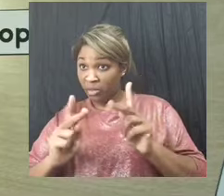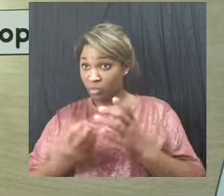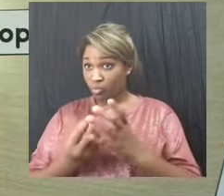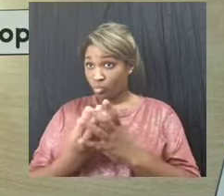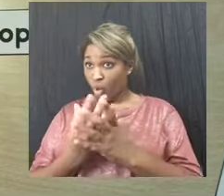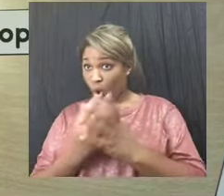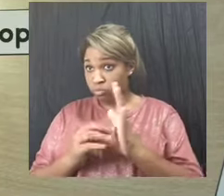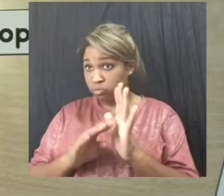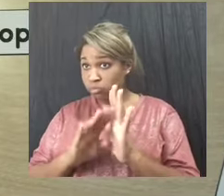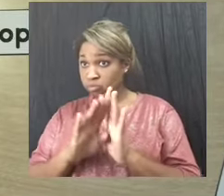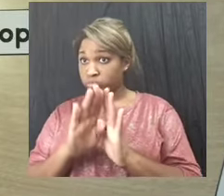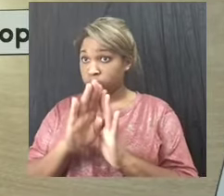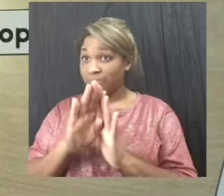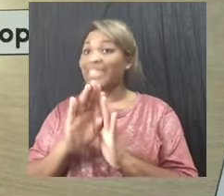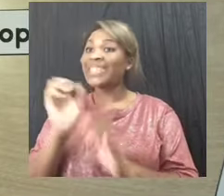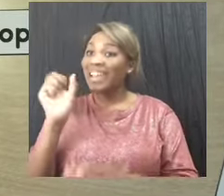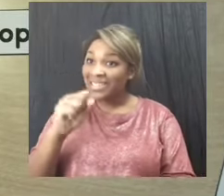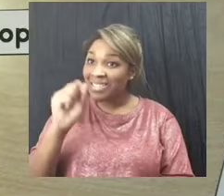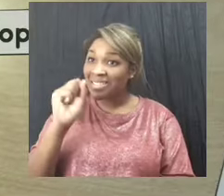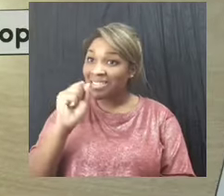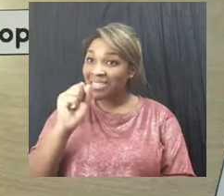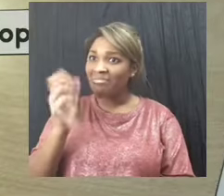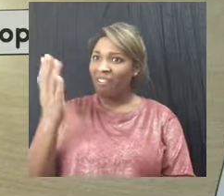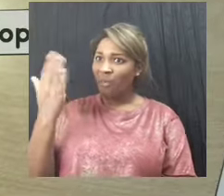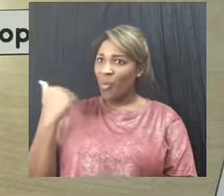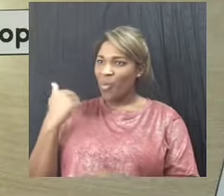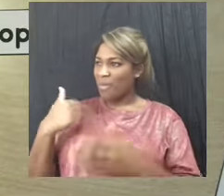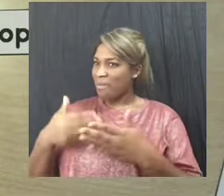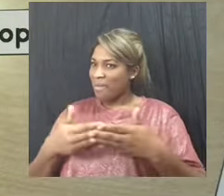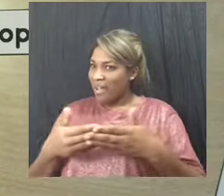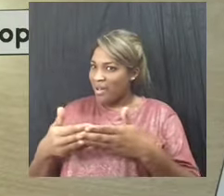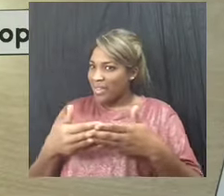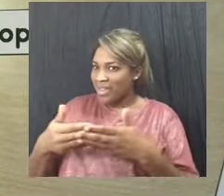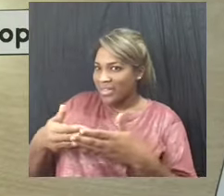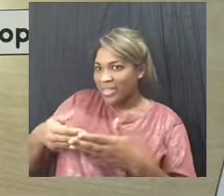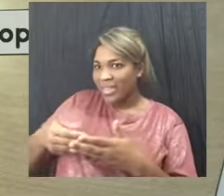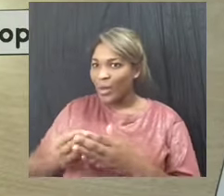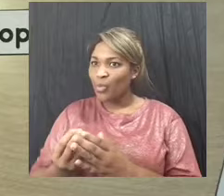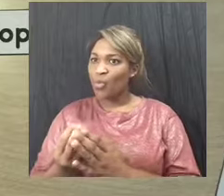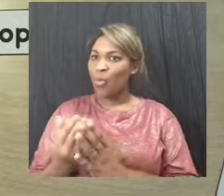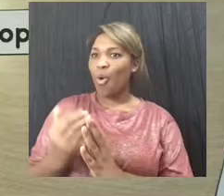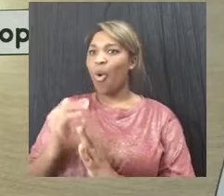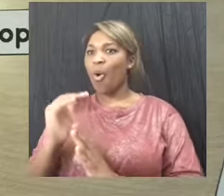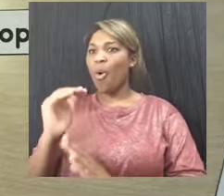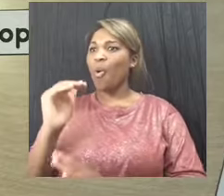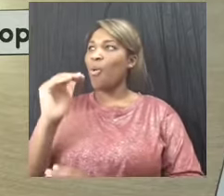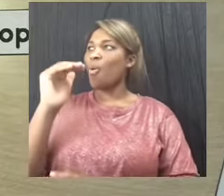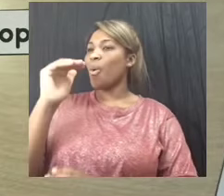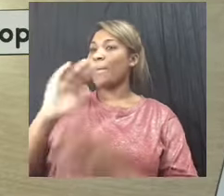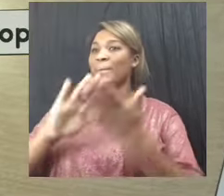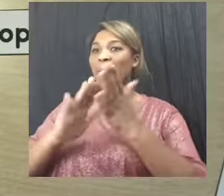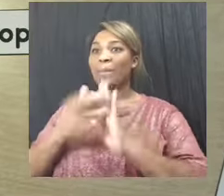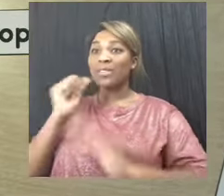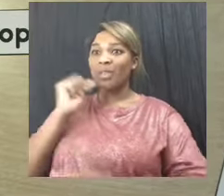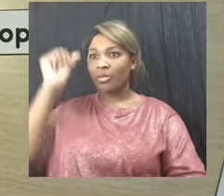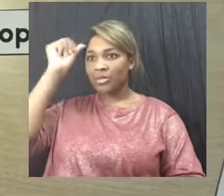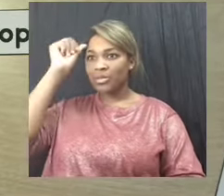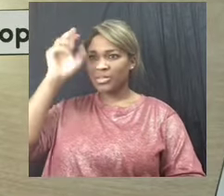Yes, they were babies, and then they grow up, and then they become adults. They become